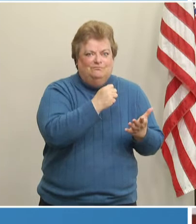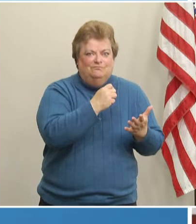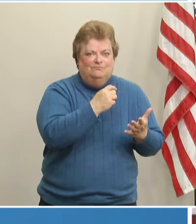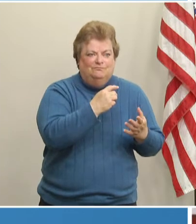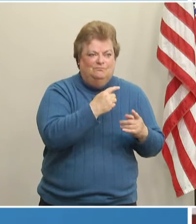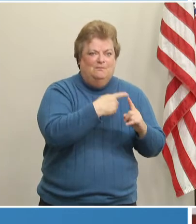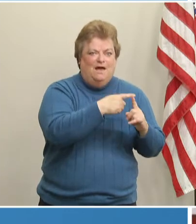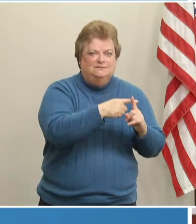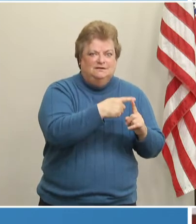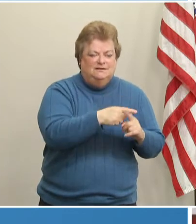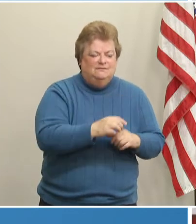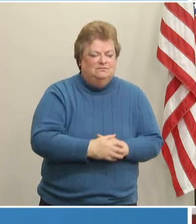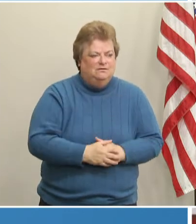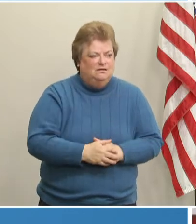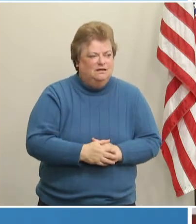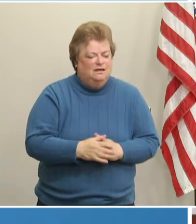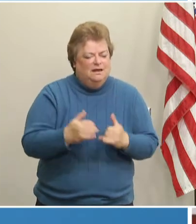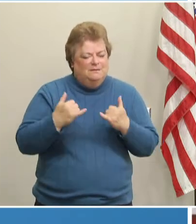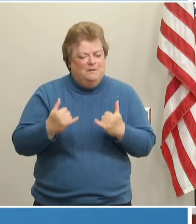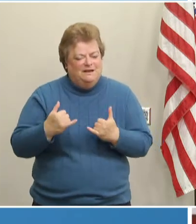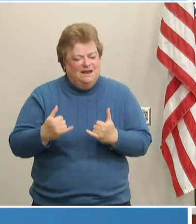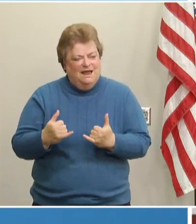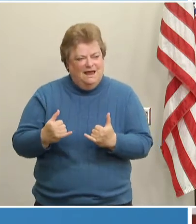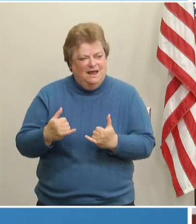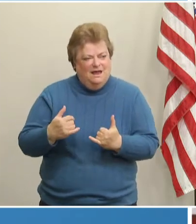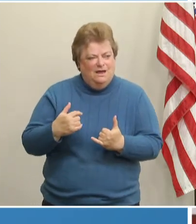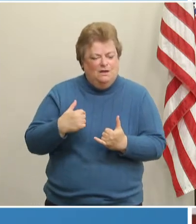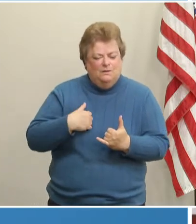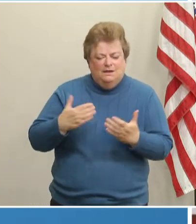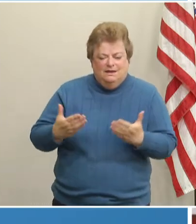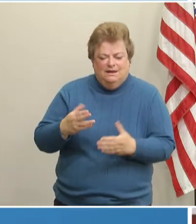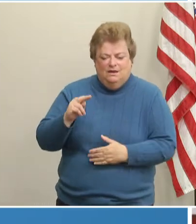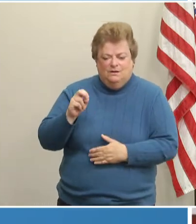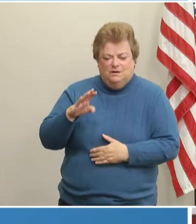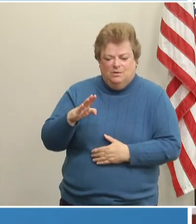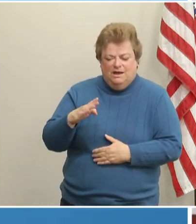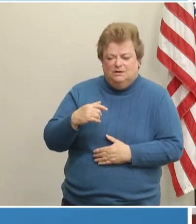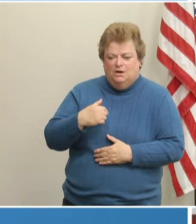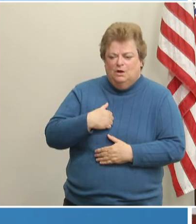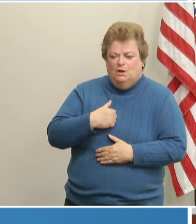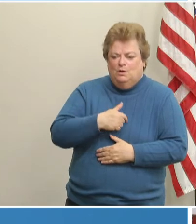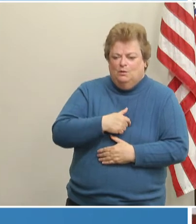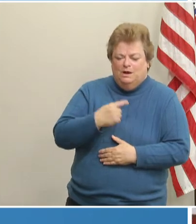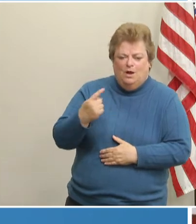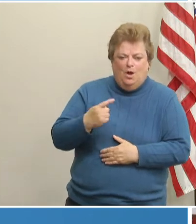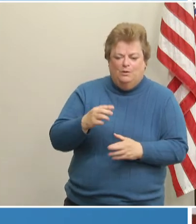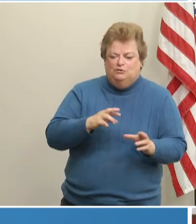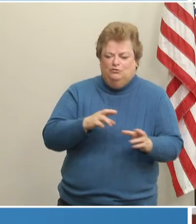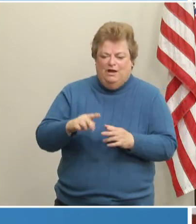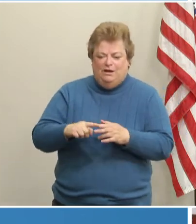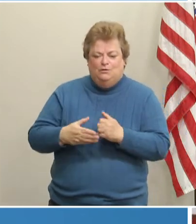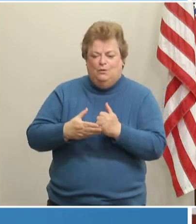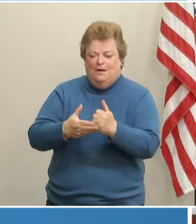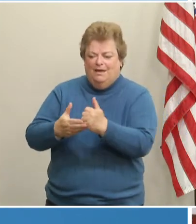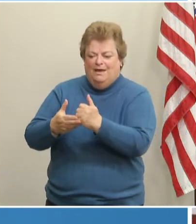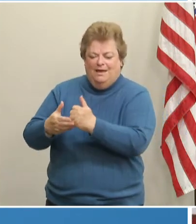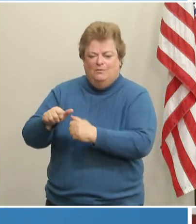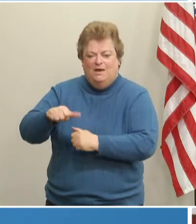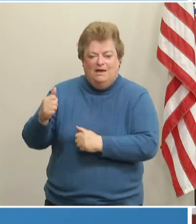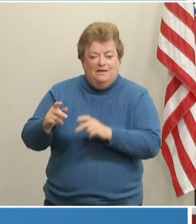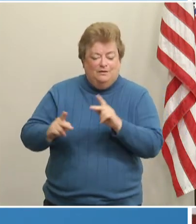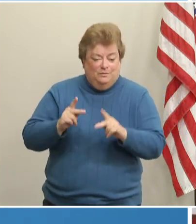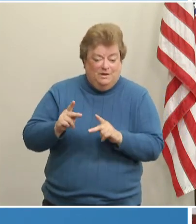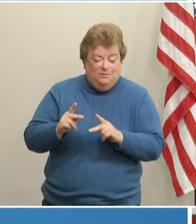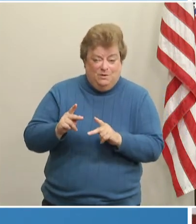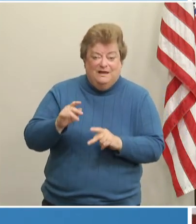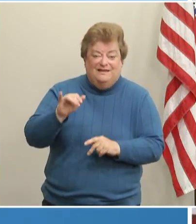what we're seeing, and I think this is what I love about Nebraska is, we step up and do things for other people. And that right there is a